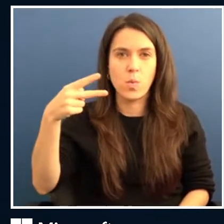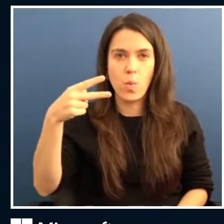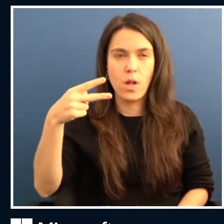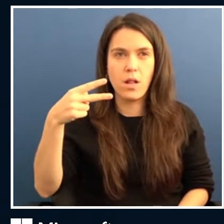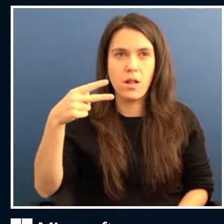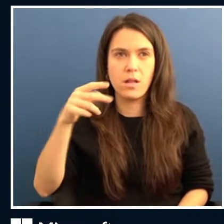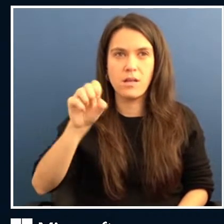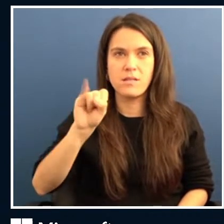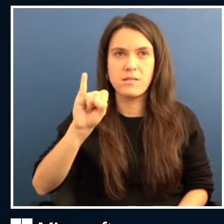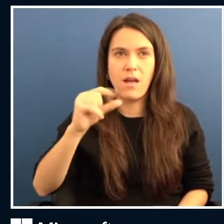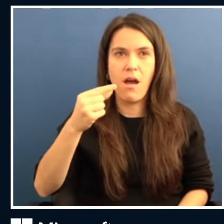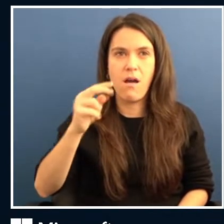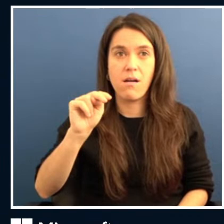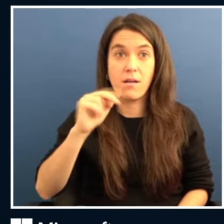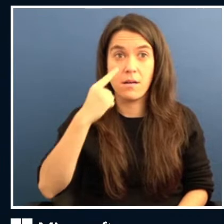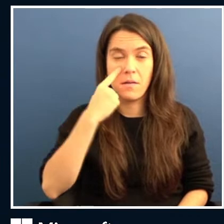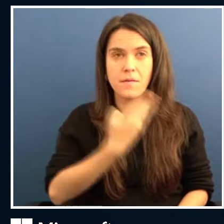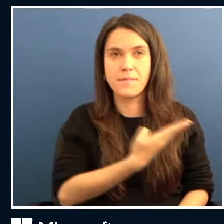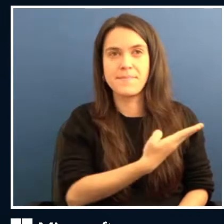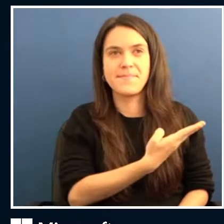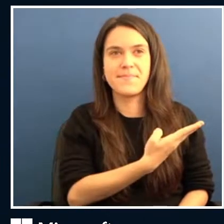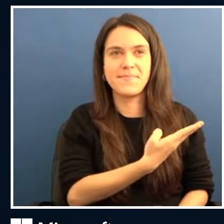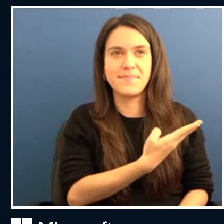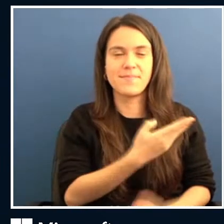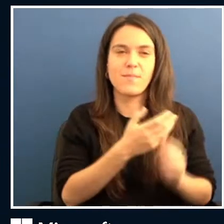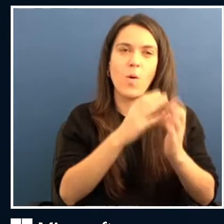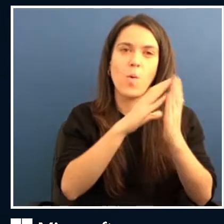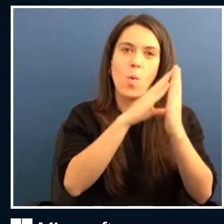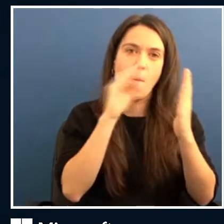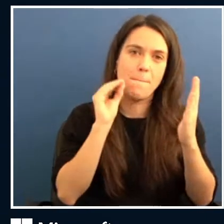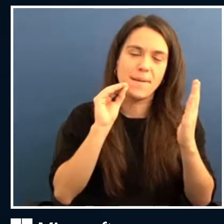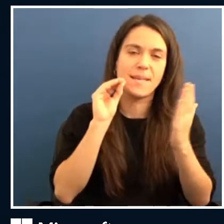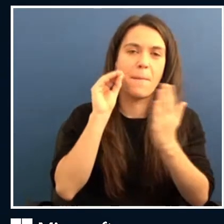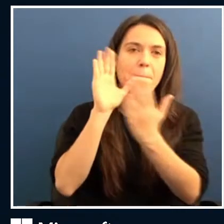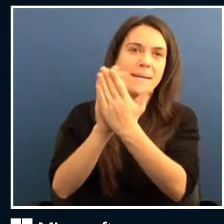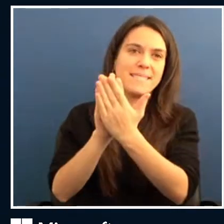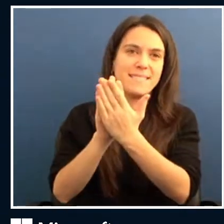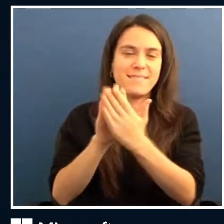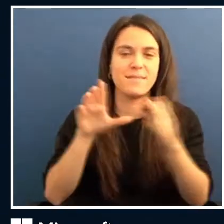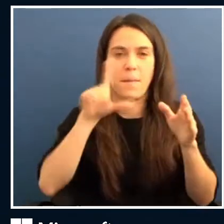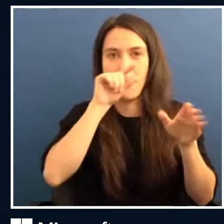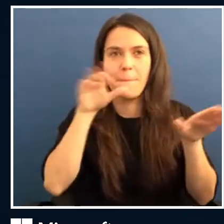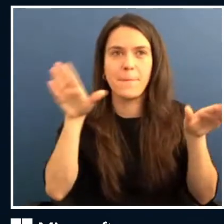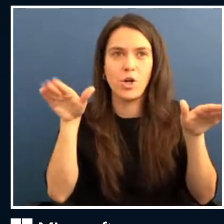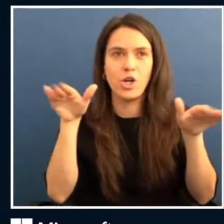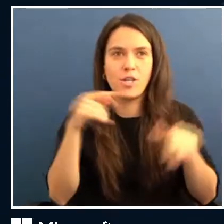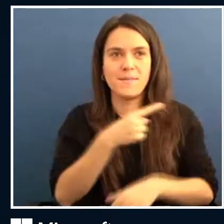then we're going to copy and paste an image of a hummingbird, copy image link,